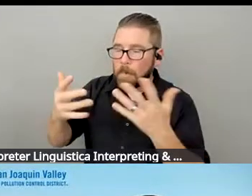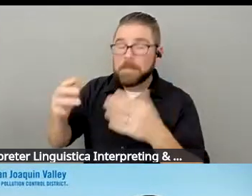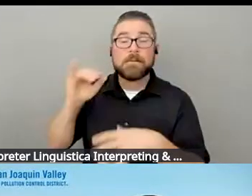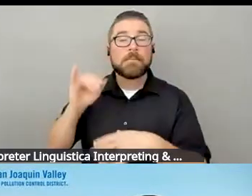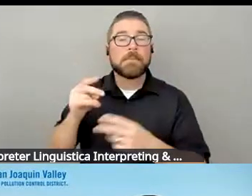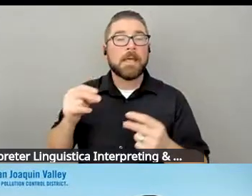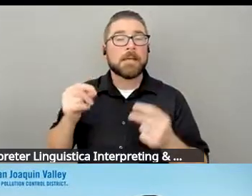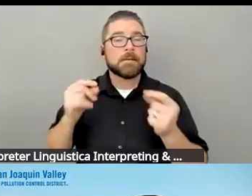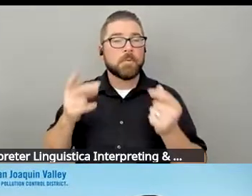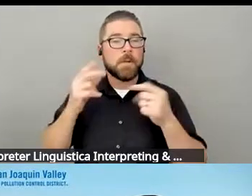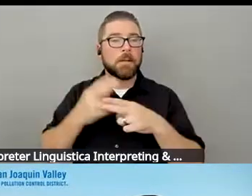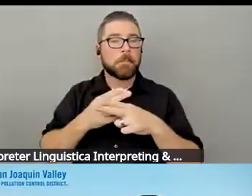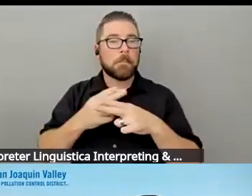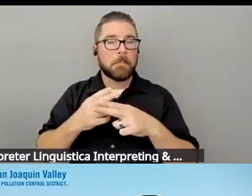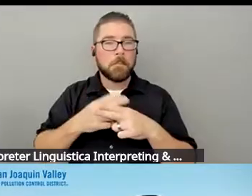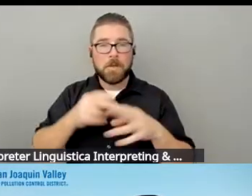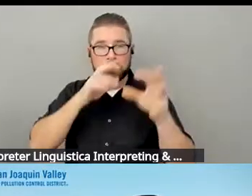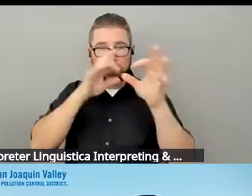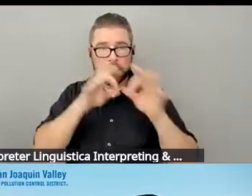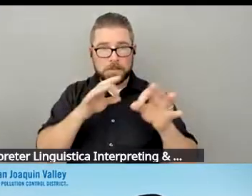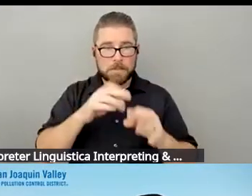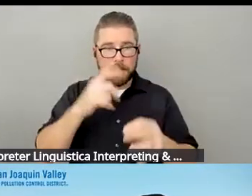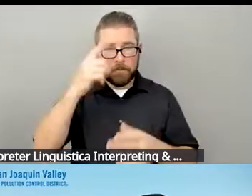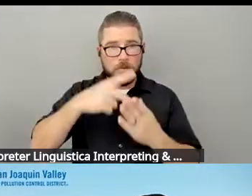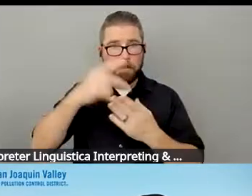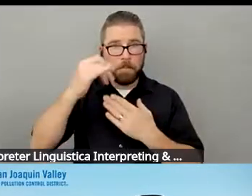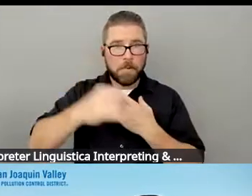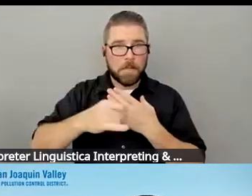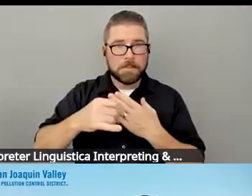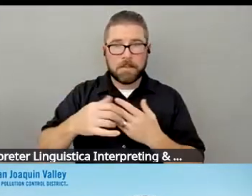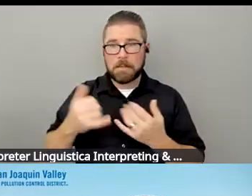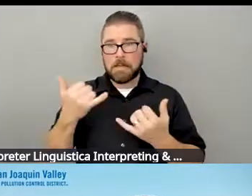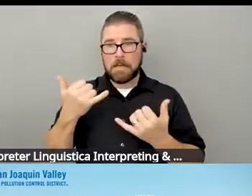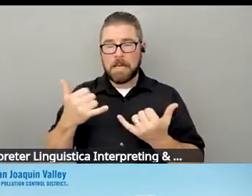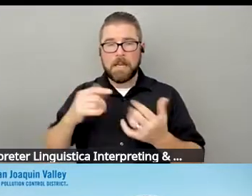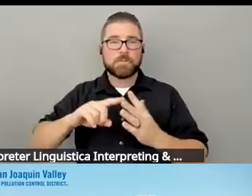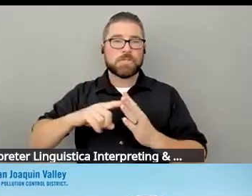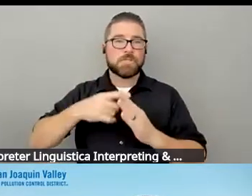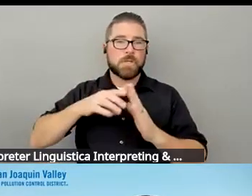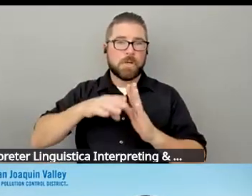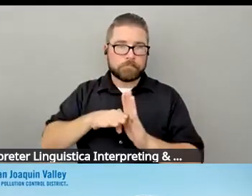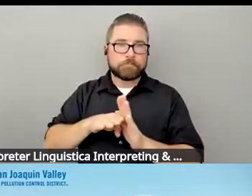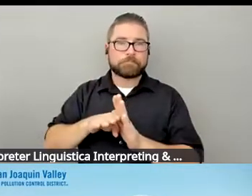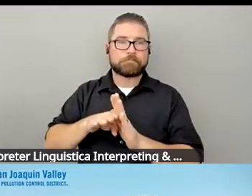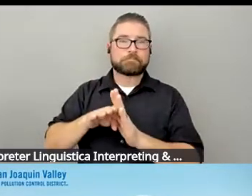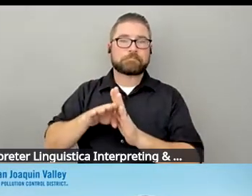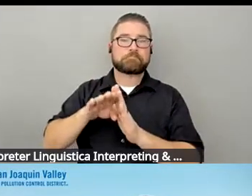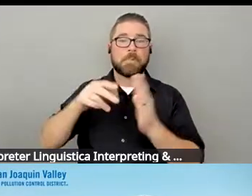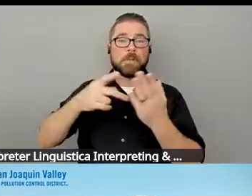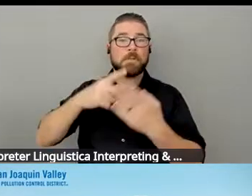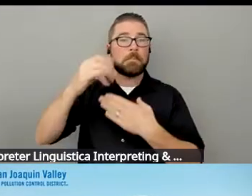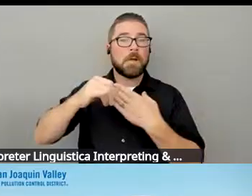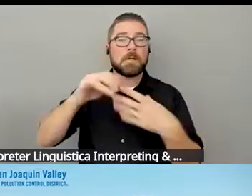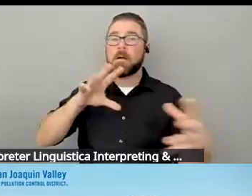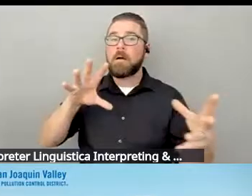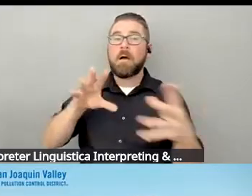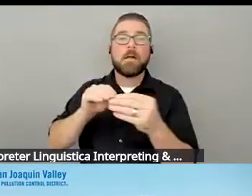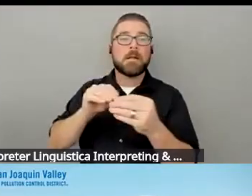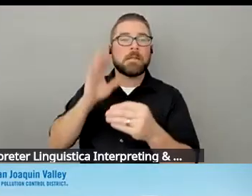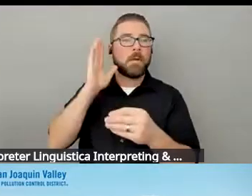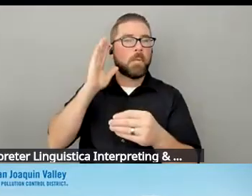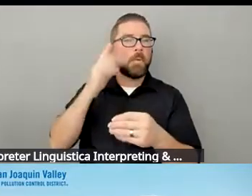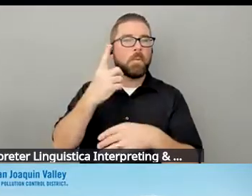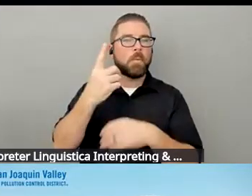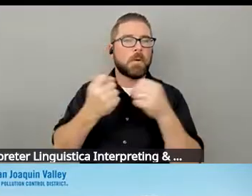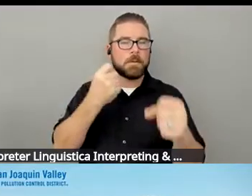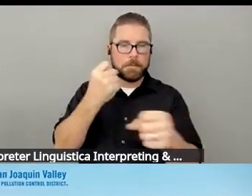of the project. We're just getting it off the ground. This project in its entirety will last about a year. So we really would